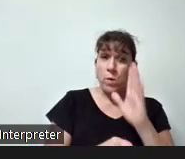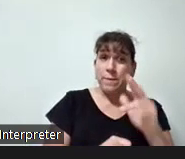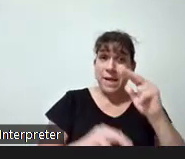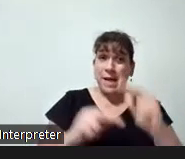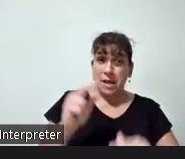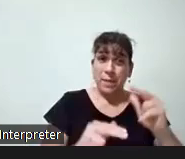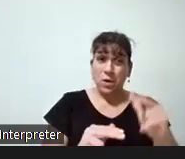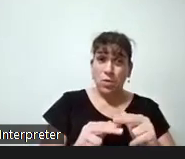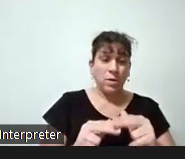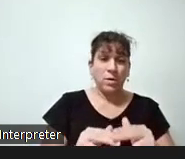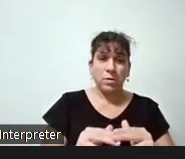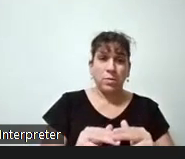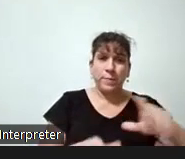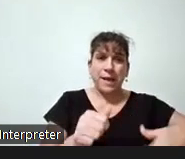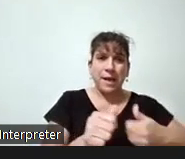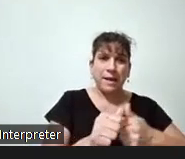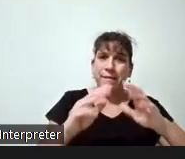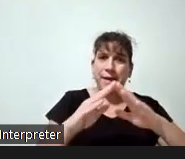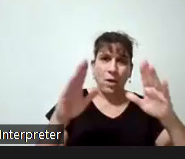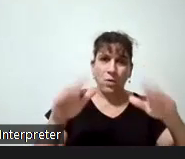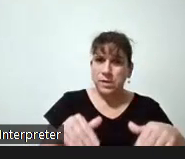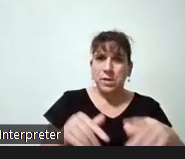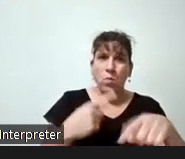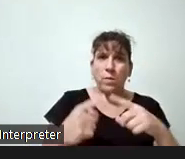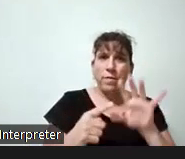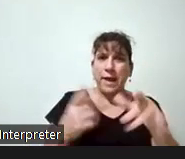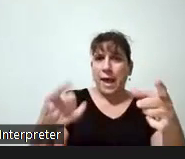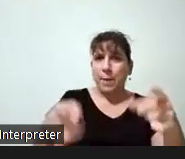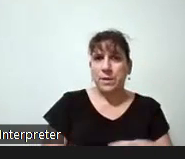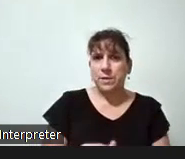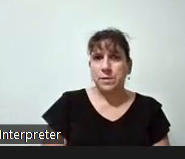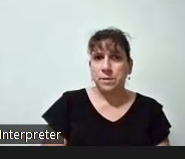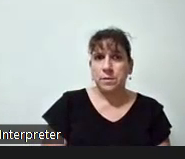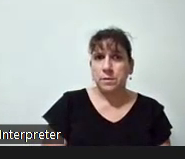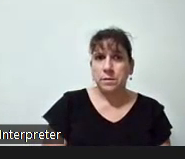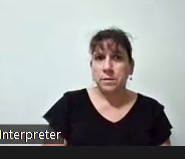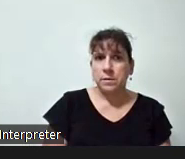behind the houses on Greenland Street. When will this happen?